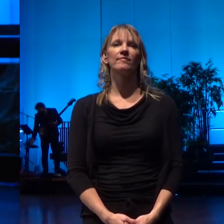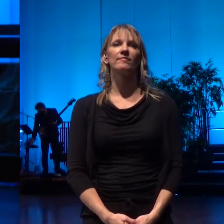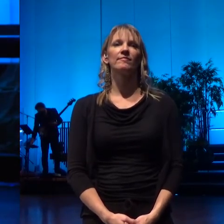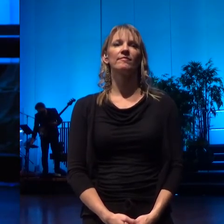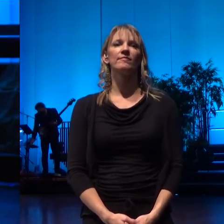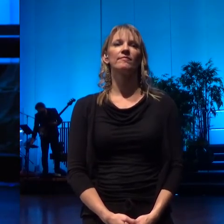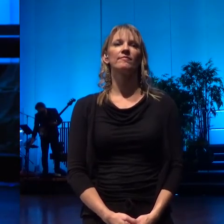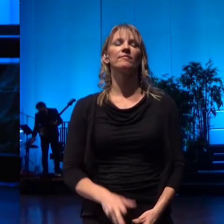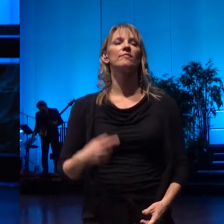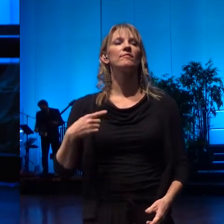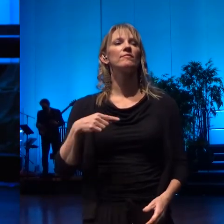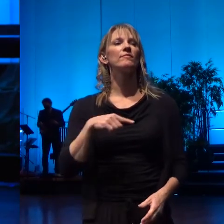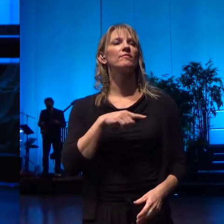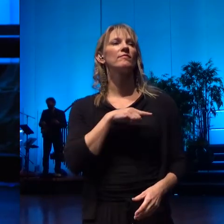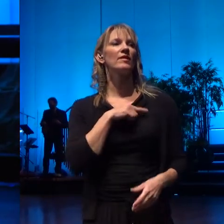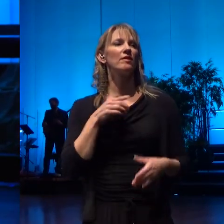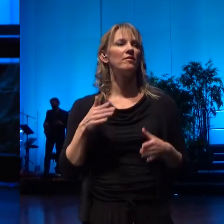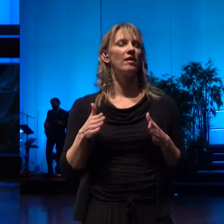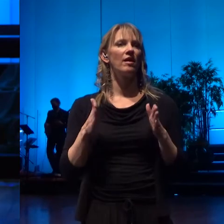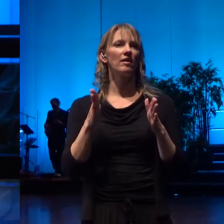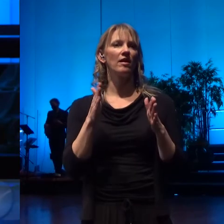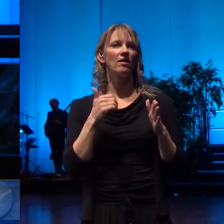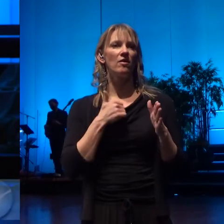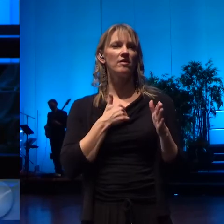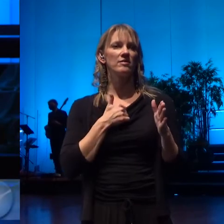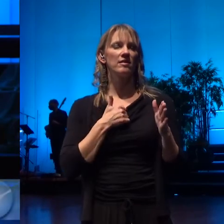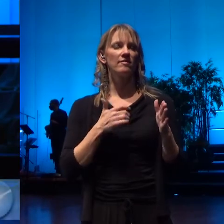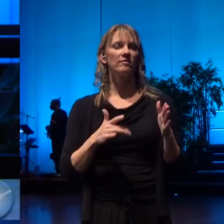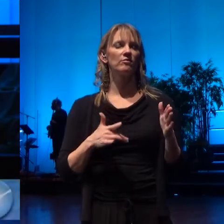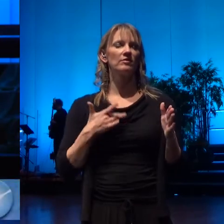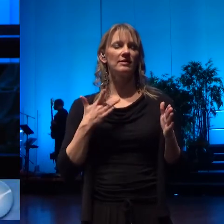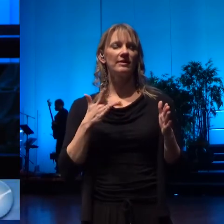So we allow ourselves to sense the stillness.